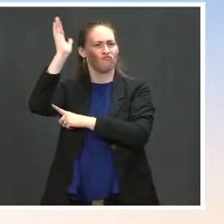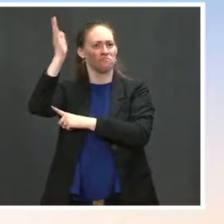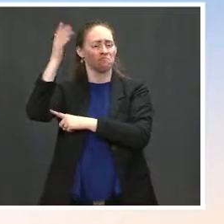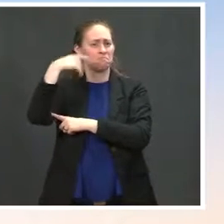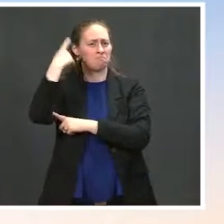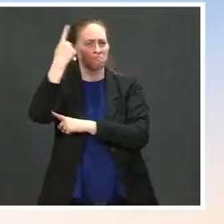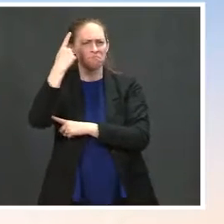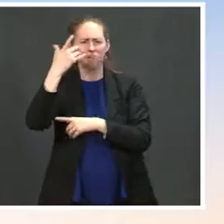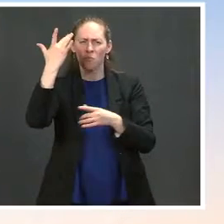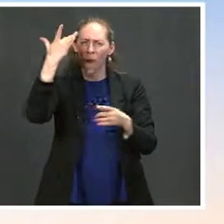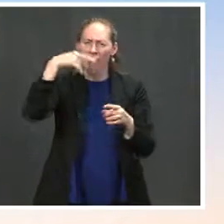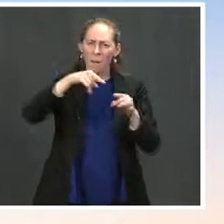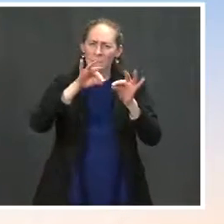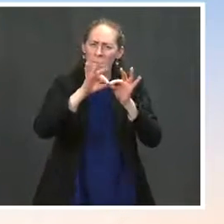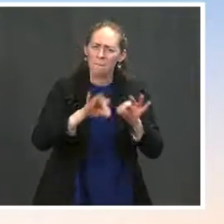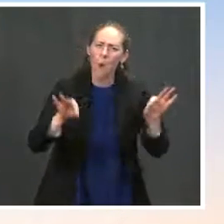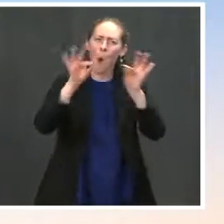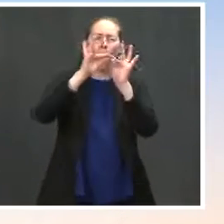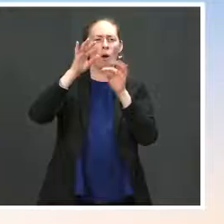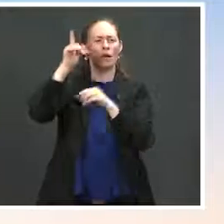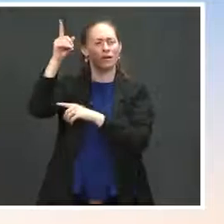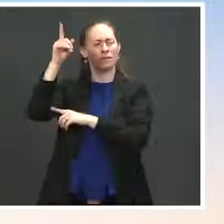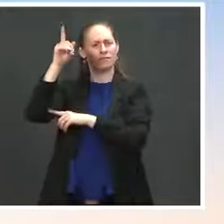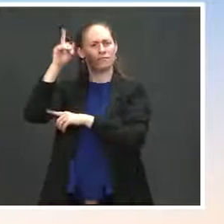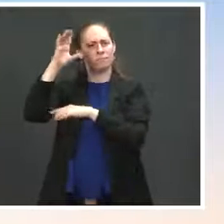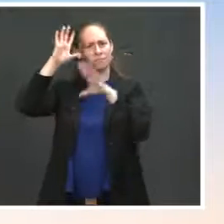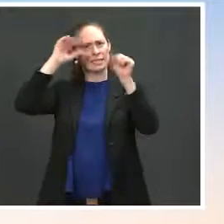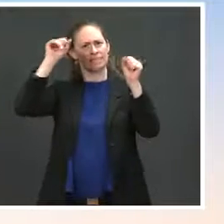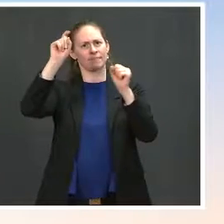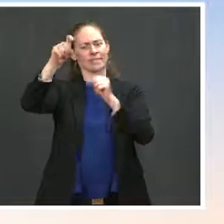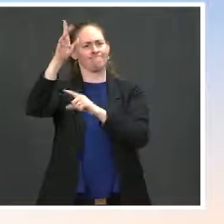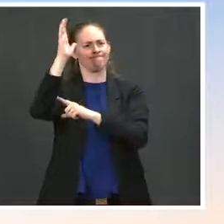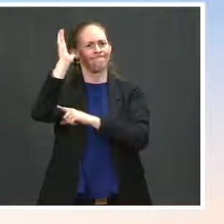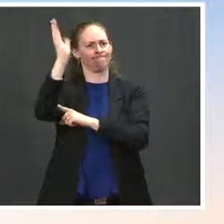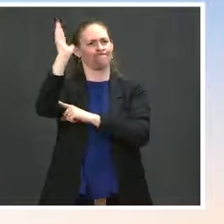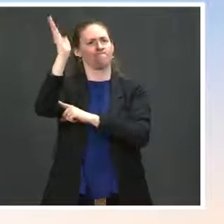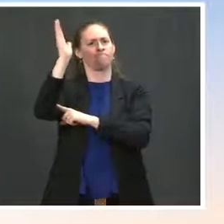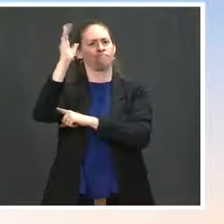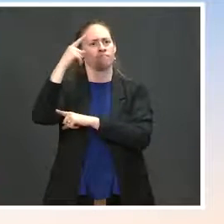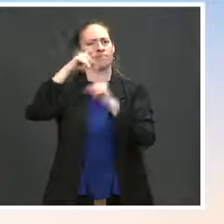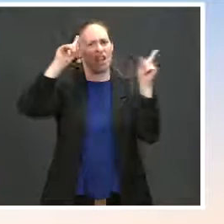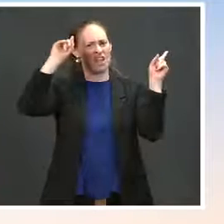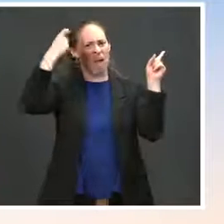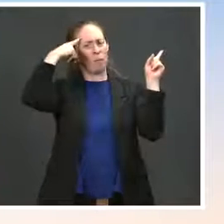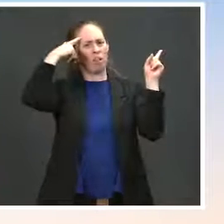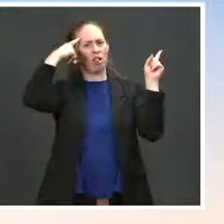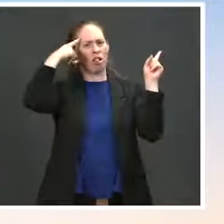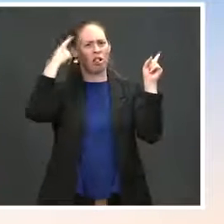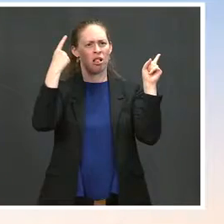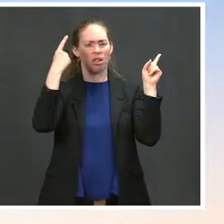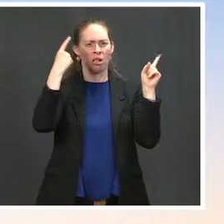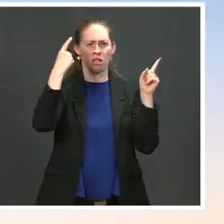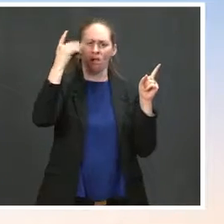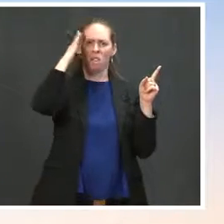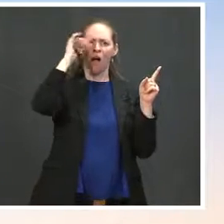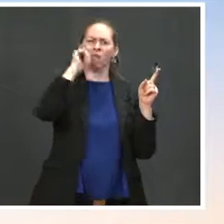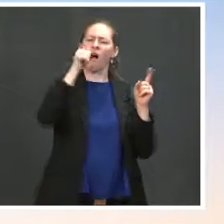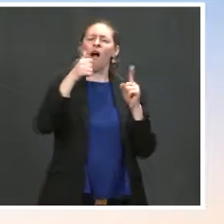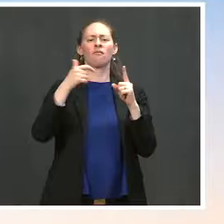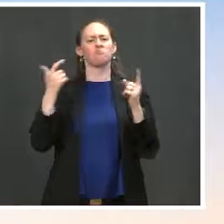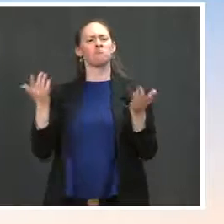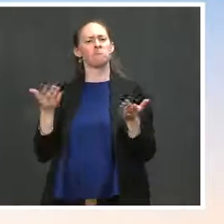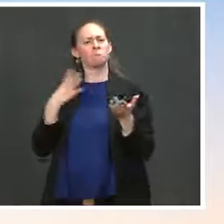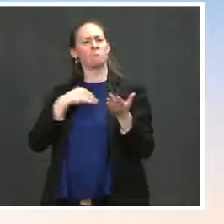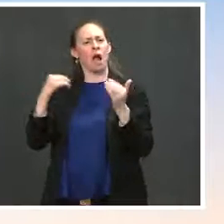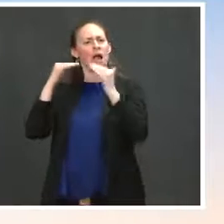it was important for the president to actually deliver the speech at the Capitol building versus, remotely here from the White House, given